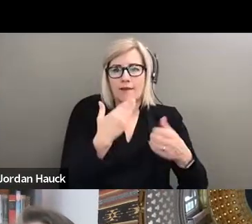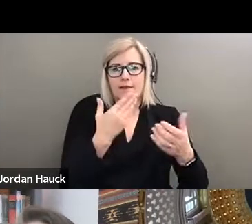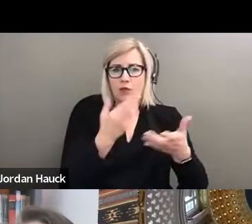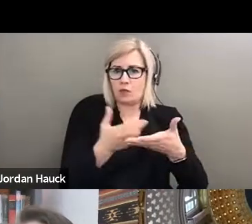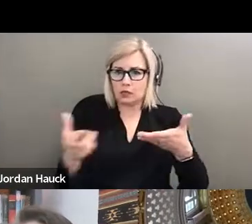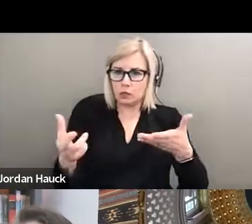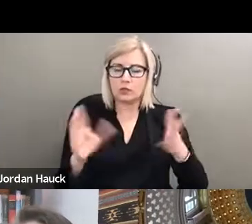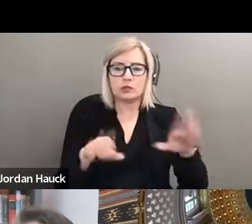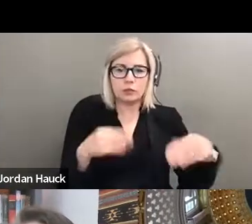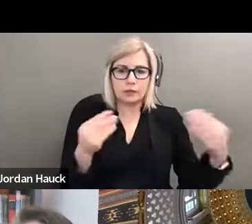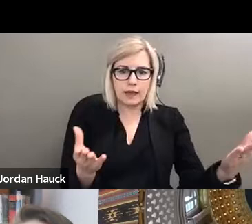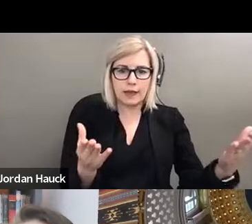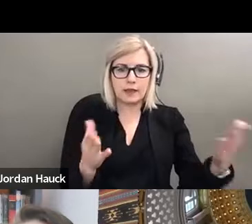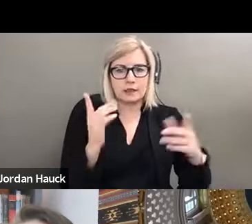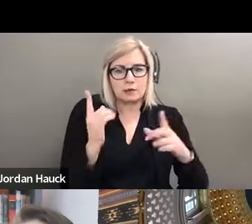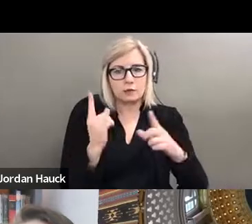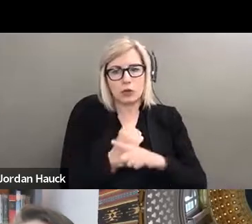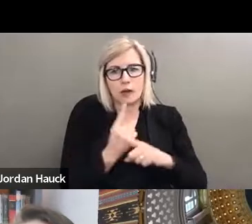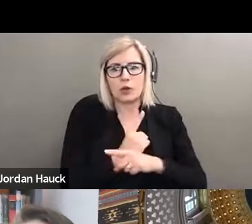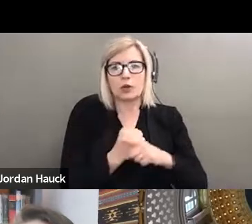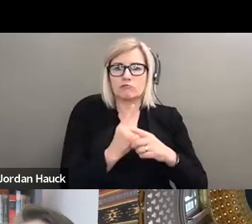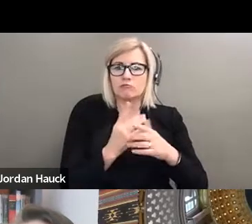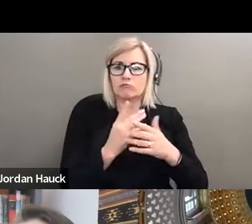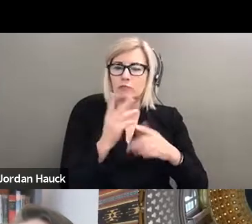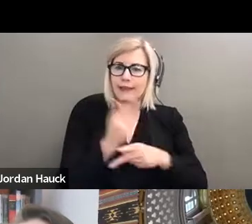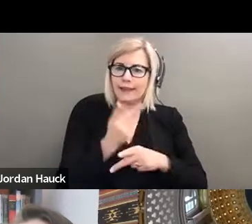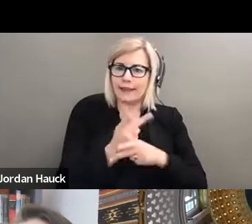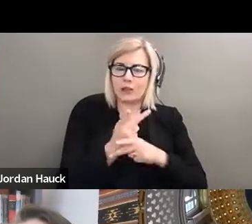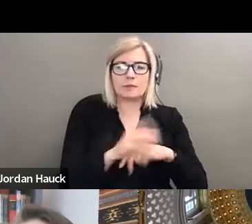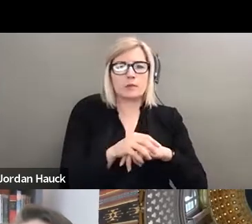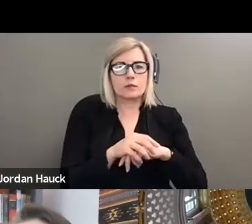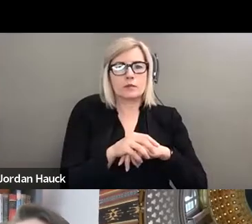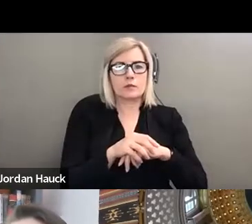to provide proper care for the people that are living there now.